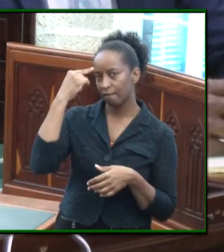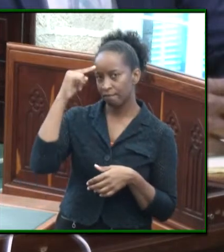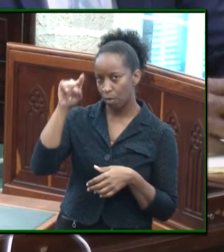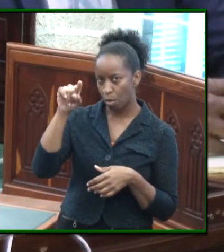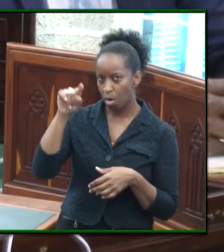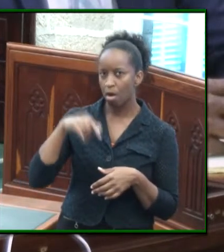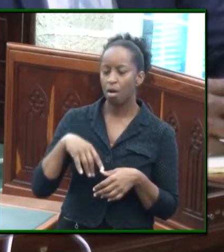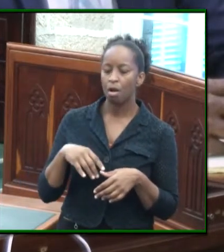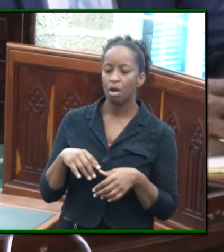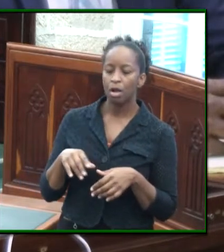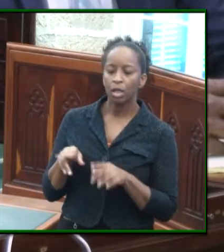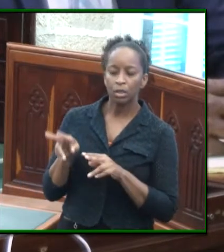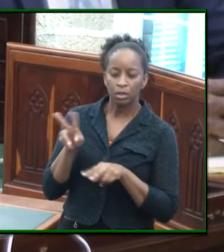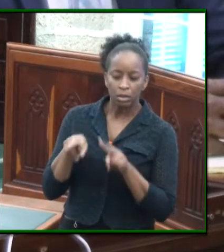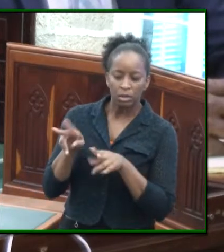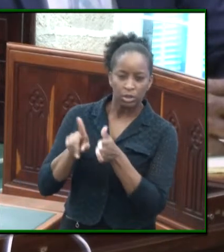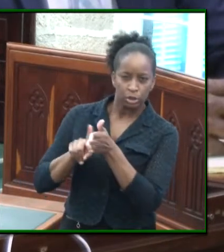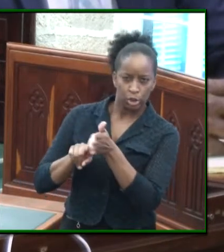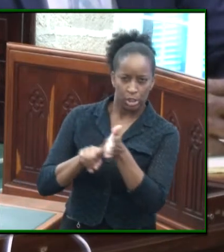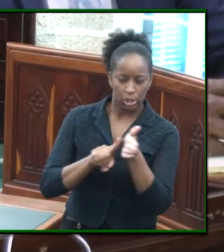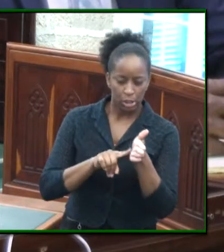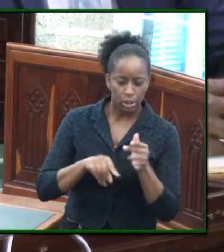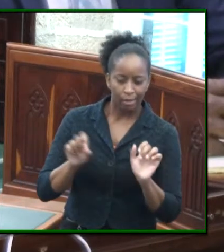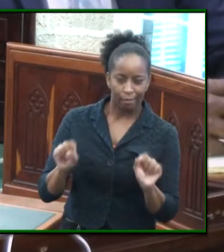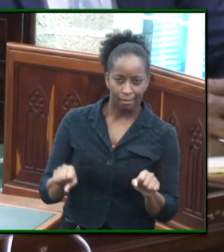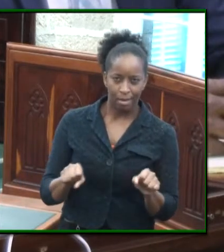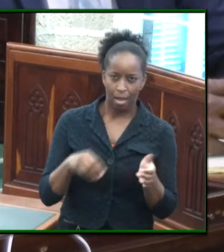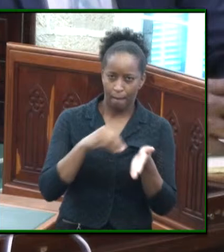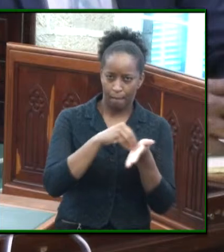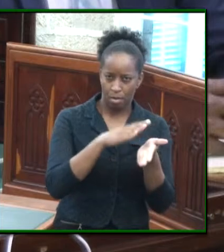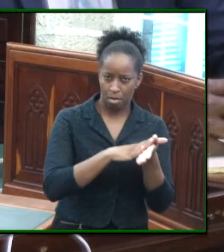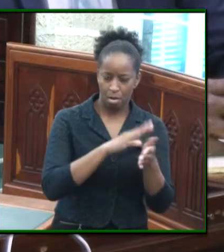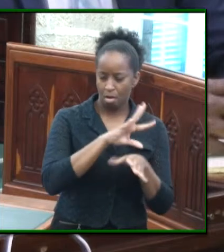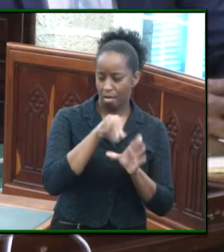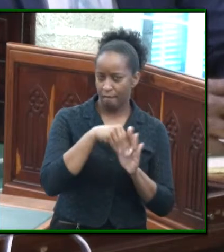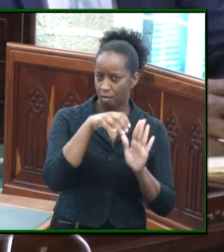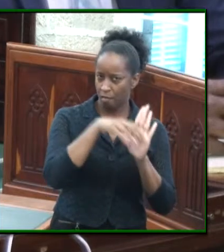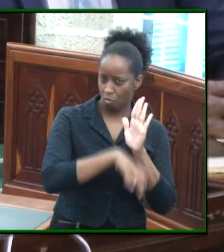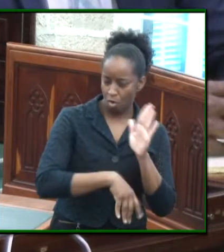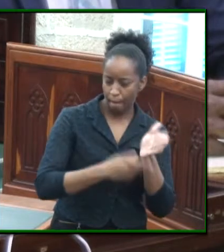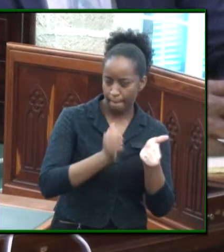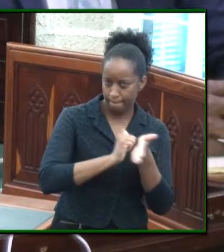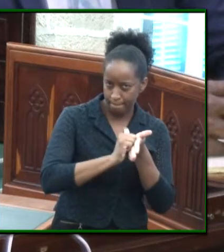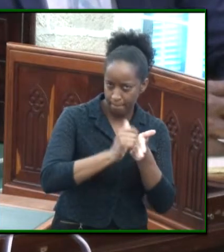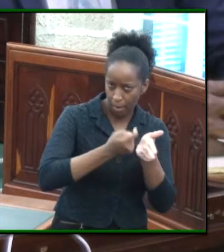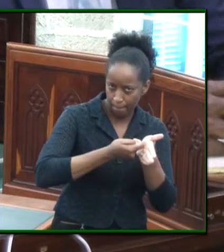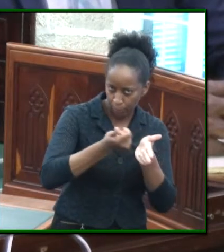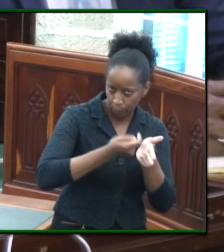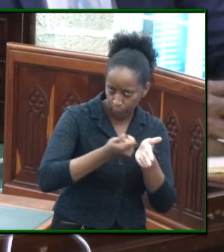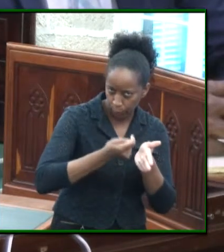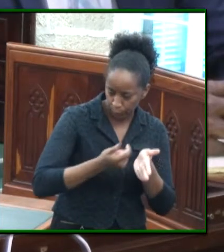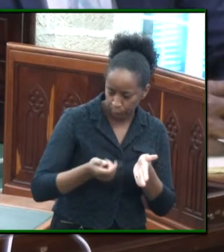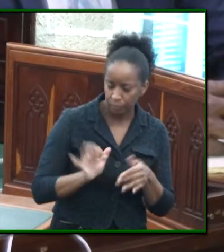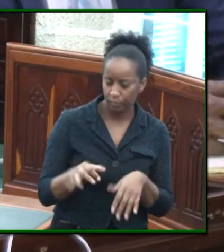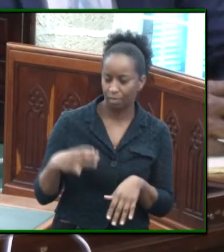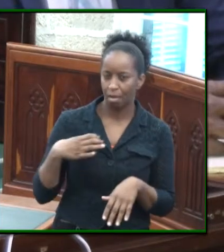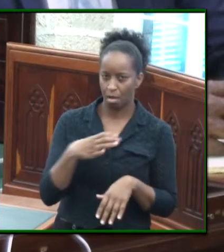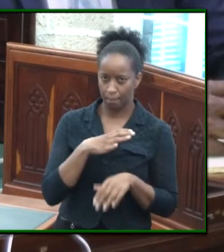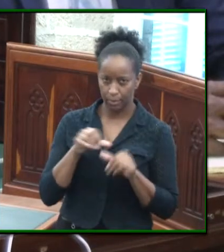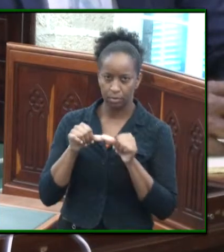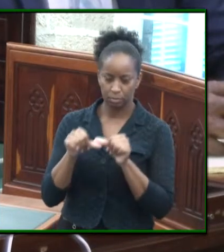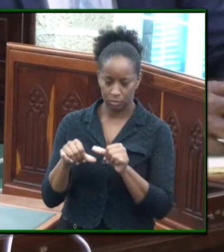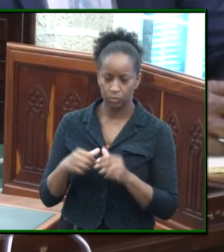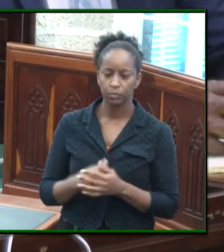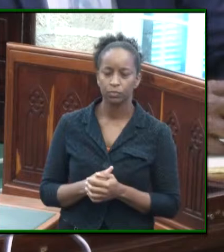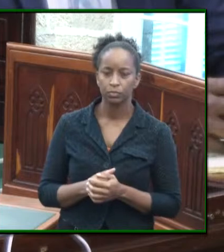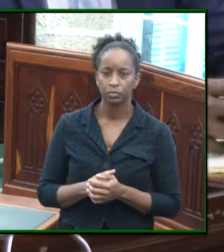The challenge that we have, though, is one relating to the use of the Barbados Police Service in the